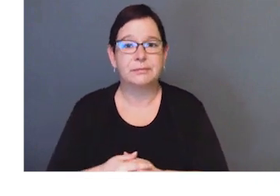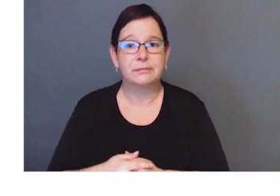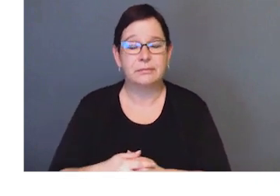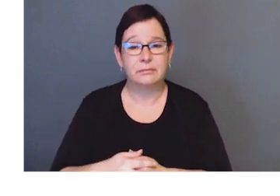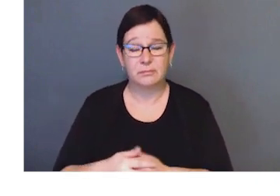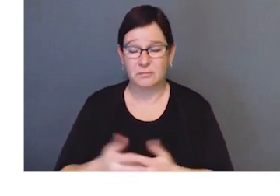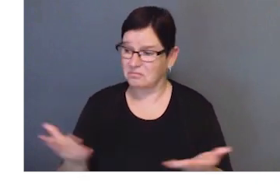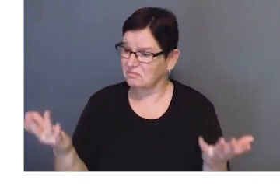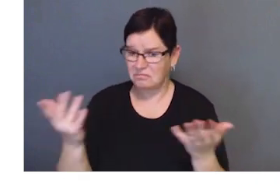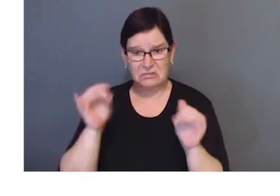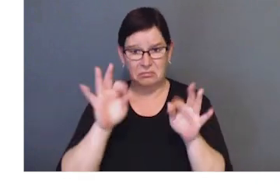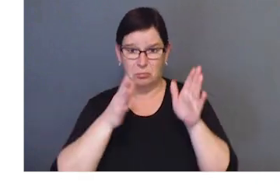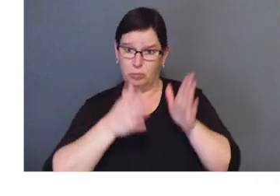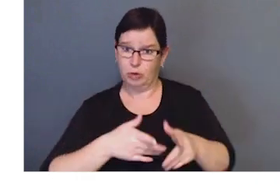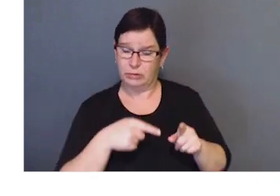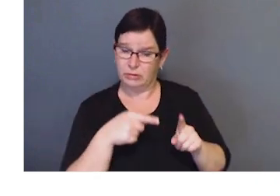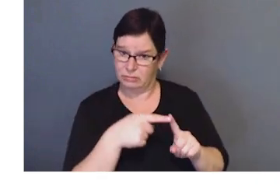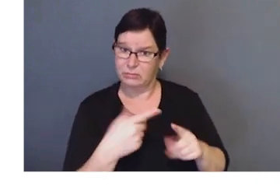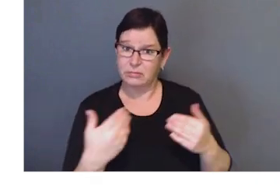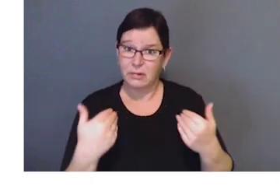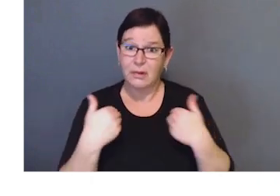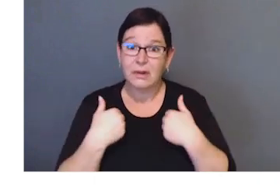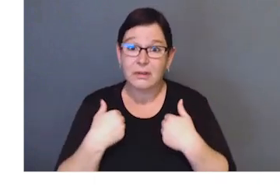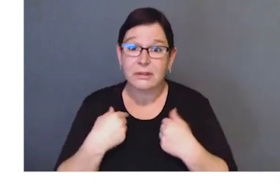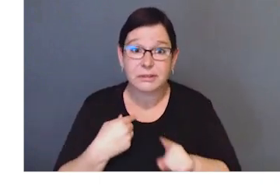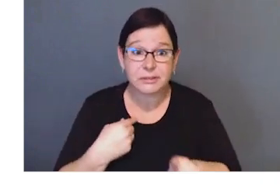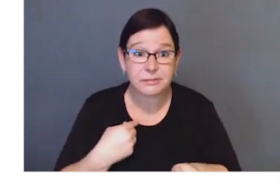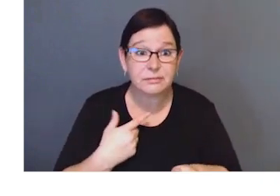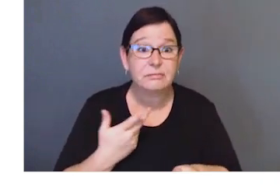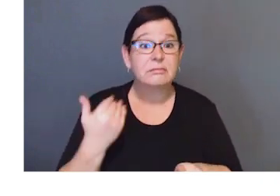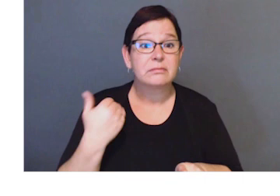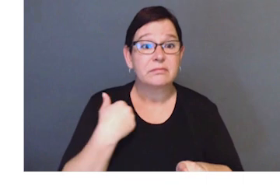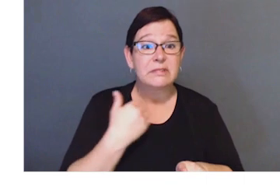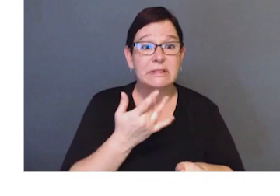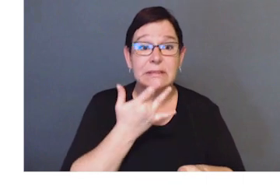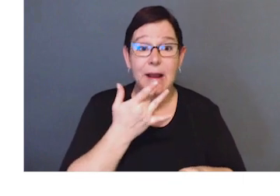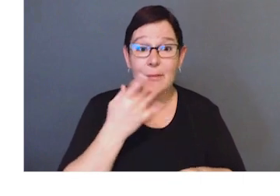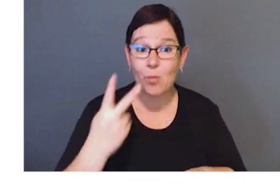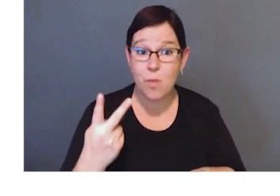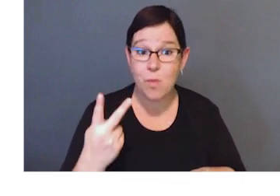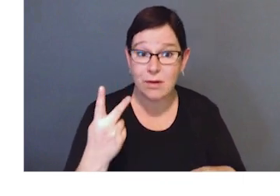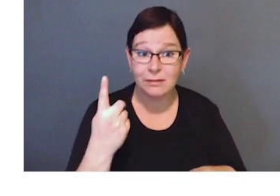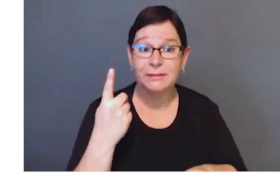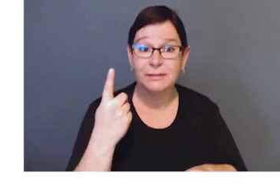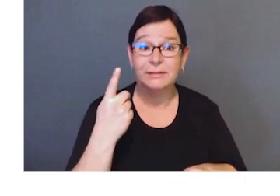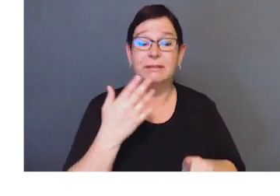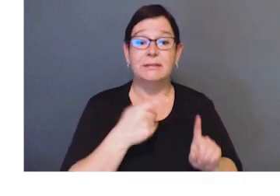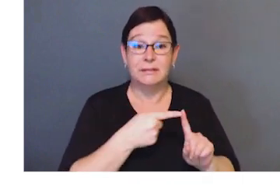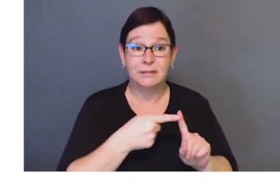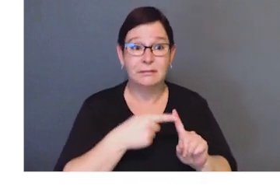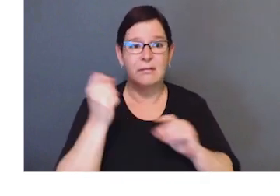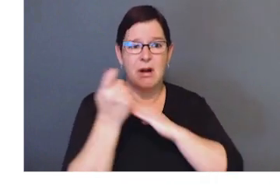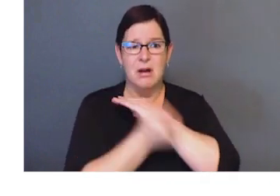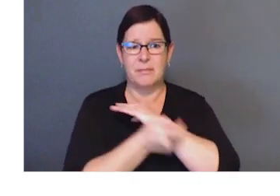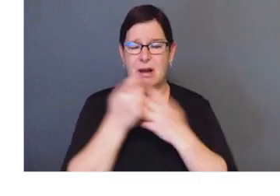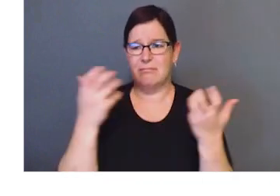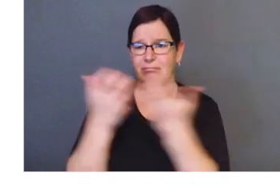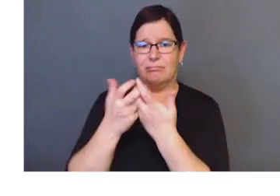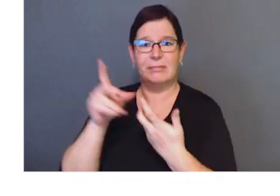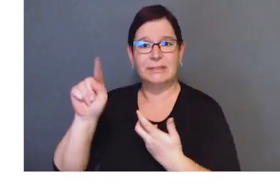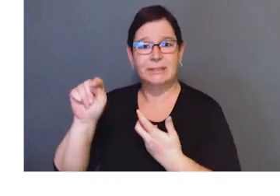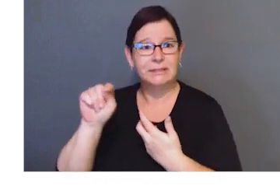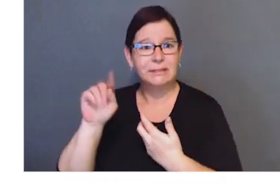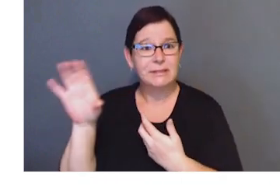eligibility criteria, and their medical practitioner no longer has to provide details of their therapy.